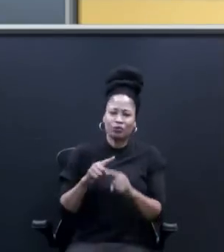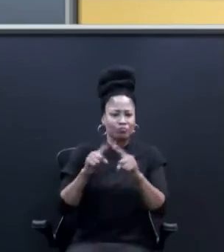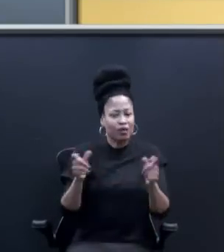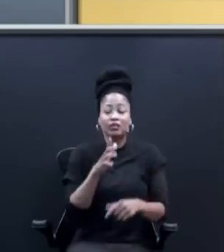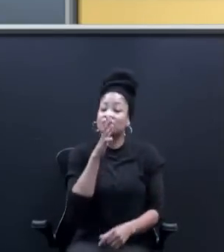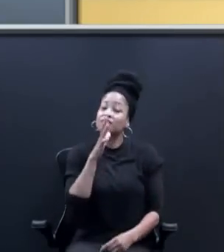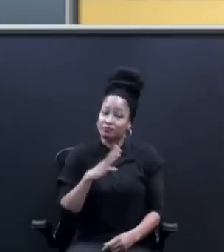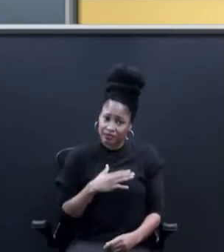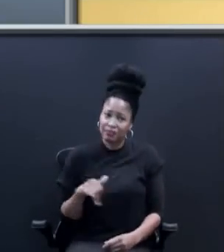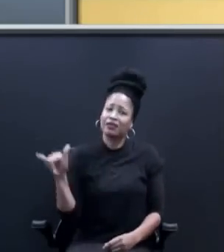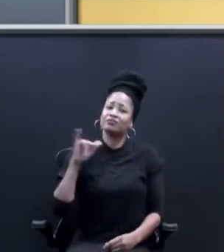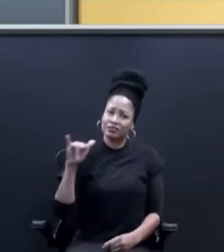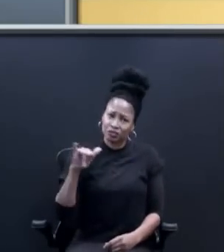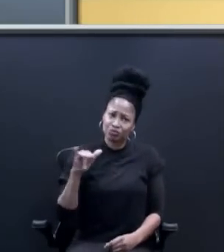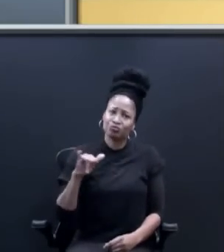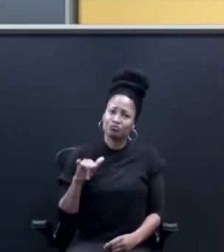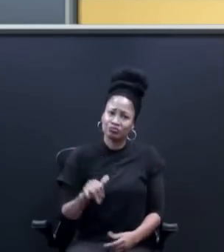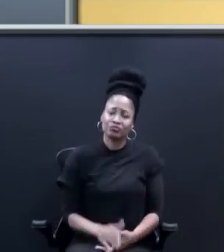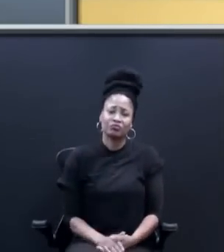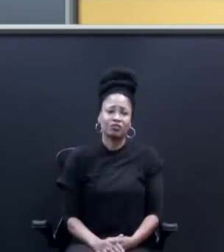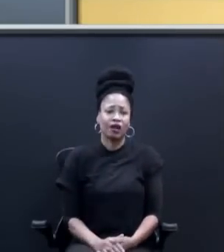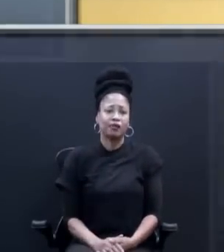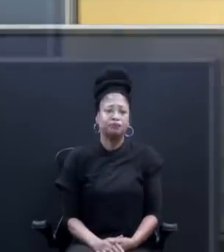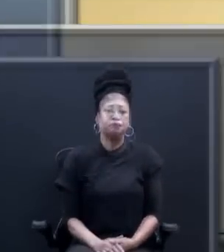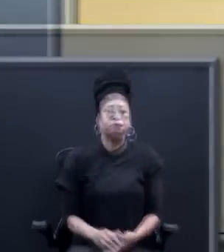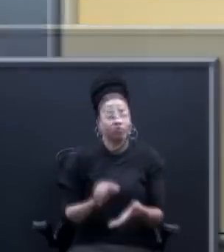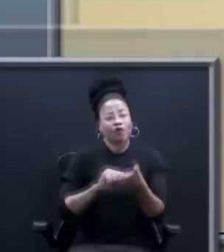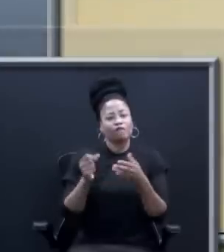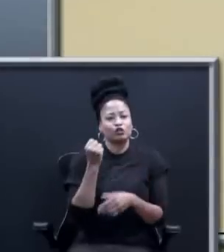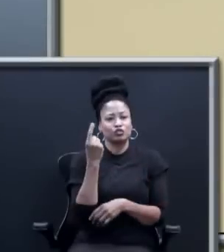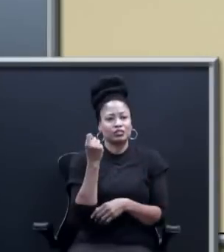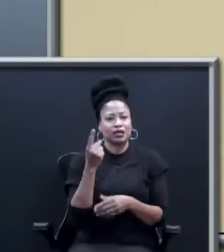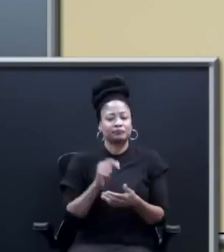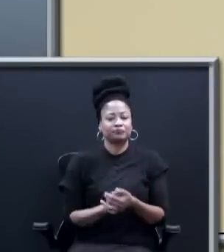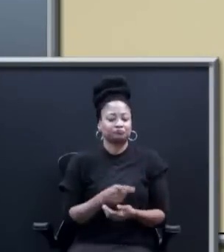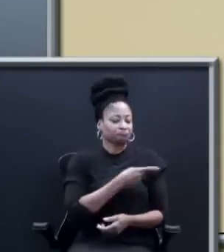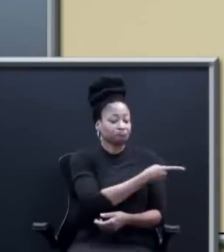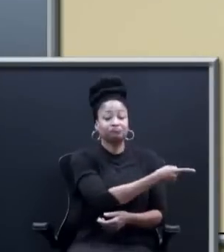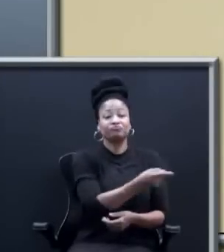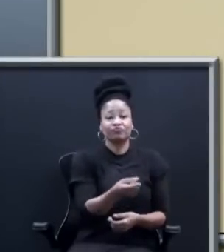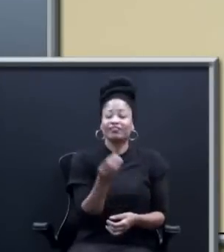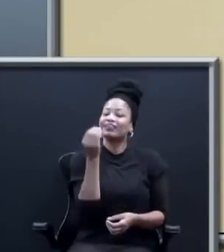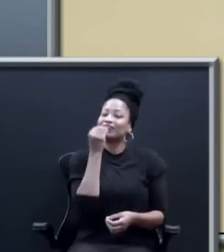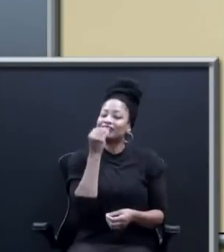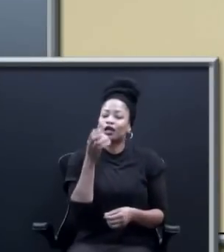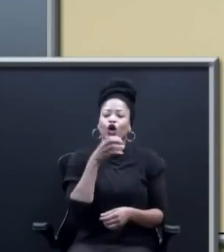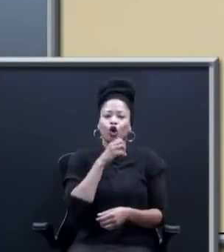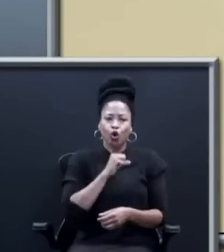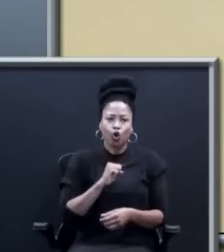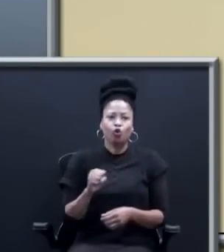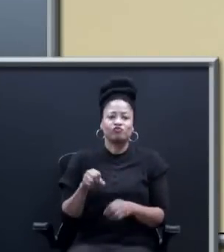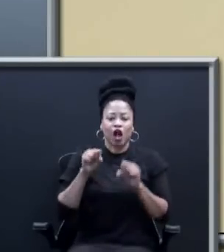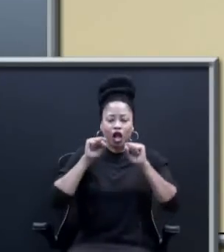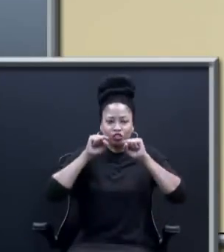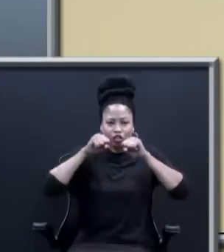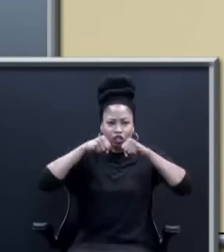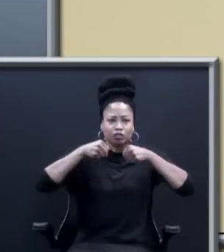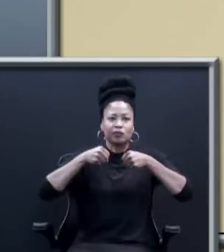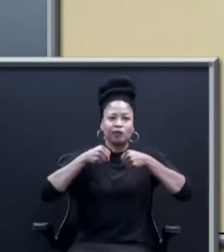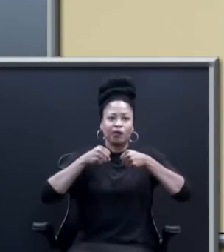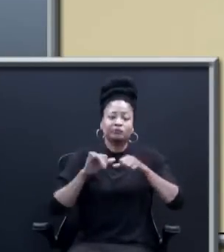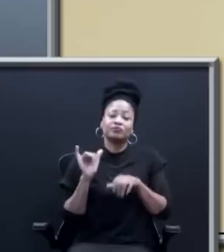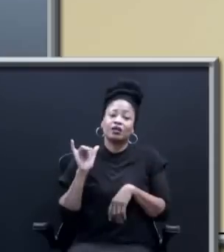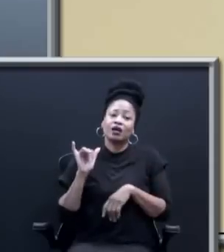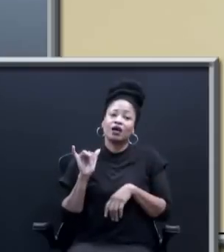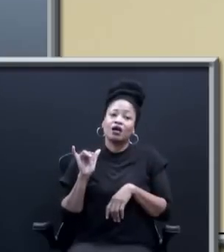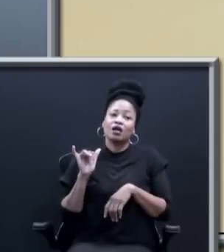What verse? We're at verse 11. Go ahead. And they did eat of the old corn of the land on the morrow after the